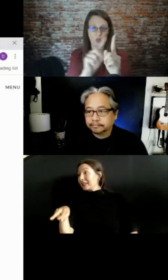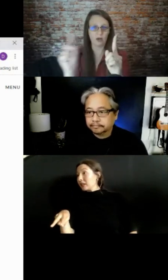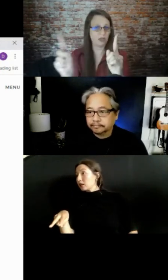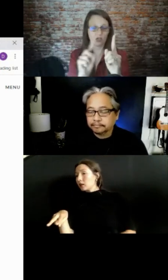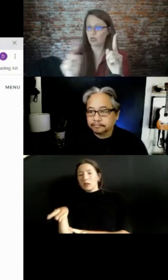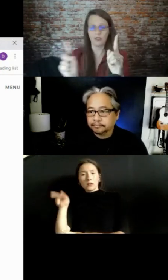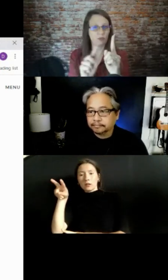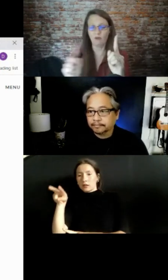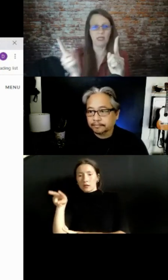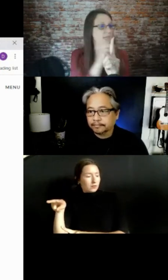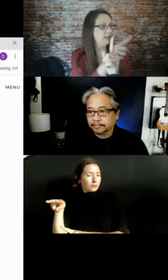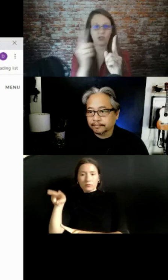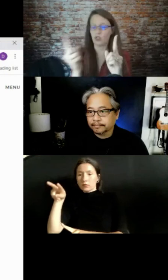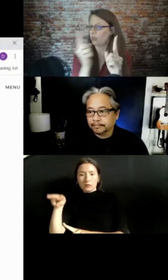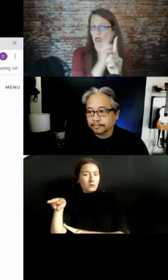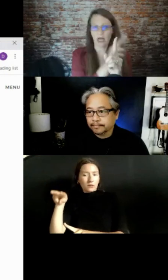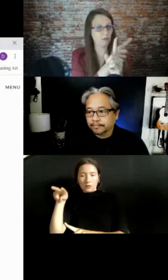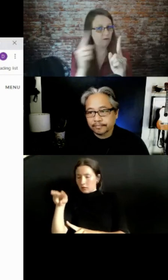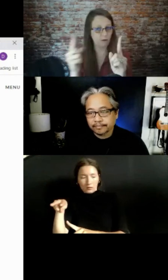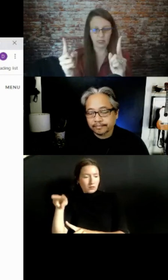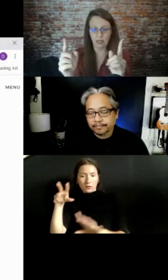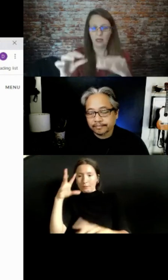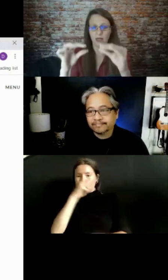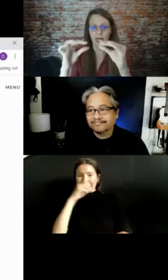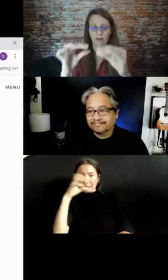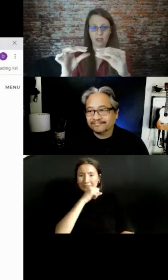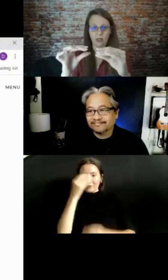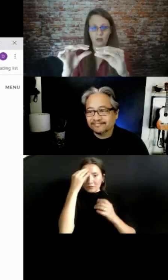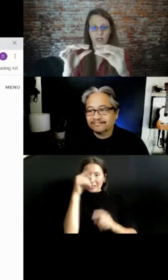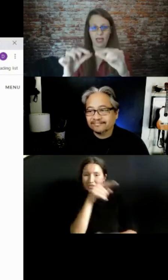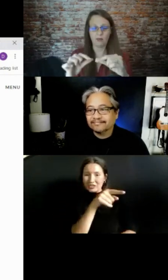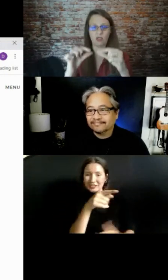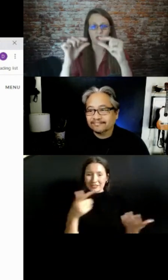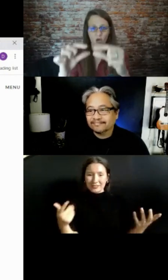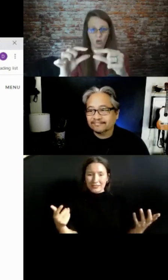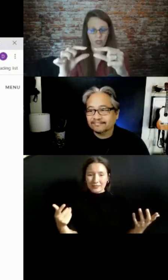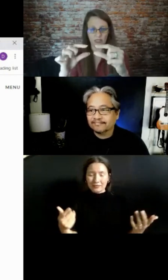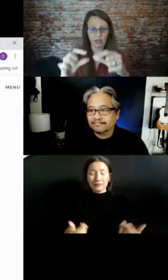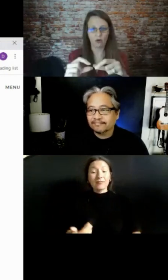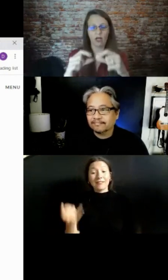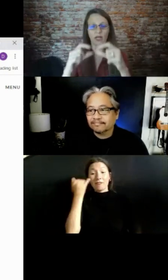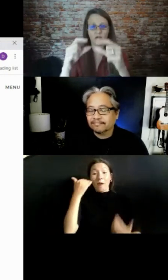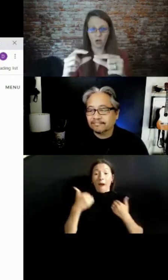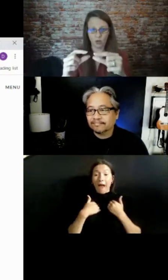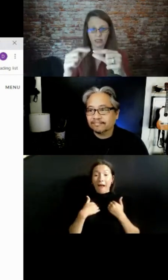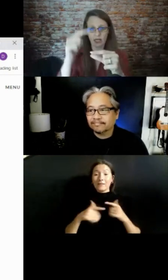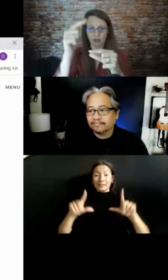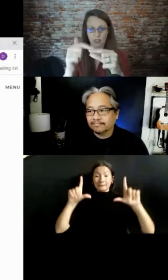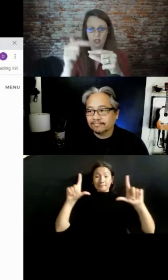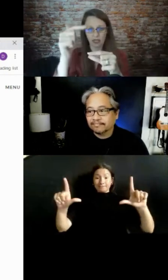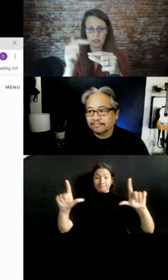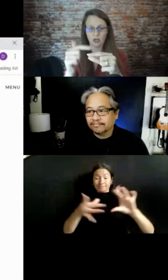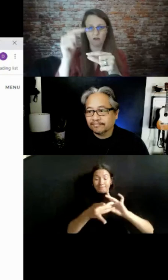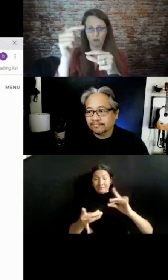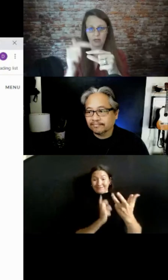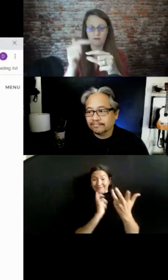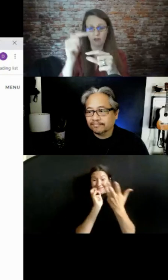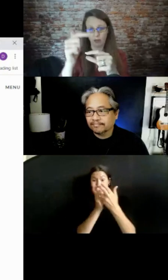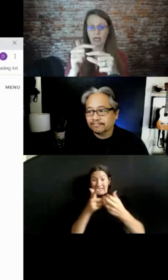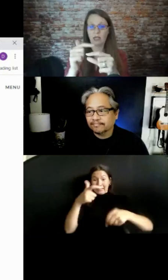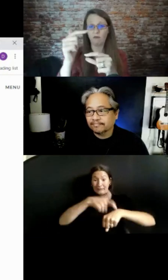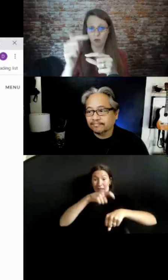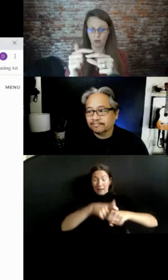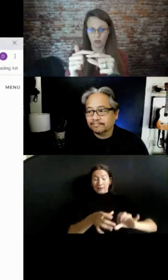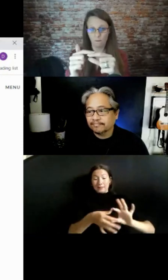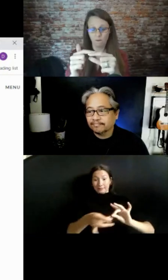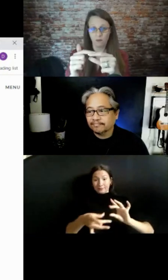the closed captions always synchronized, always there, it's a lot easier for me to flip back and forth. And then the other reason you want closed captioning instead